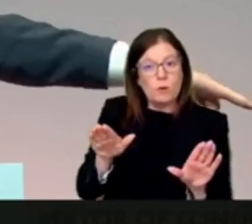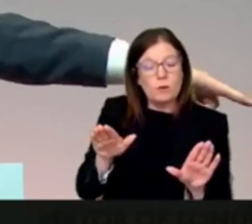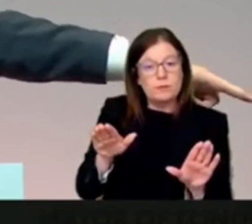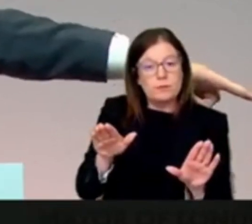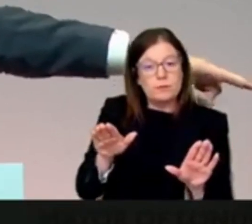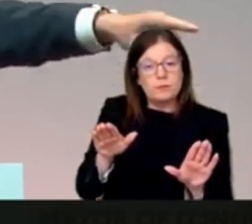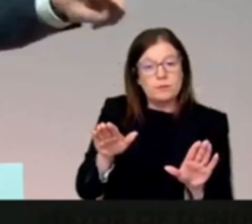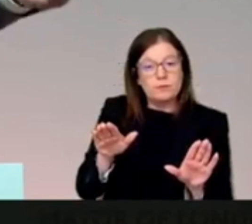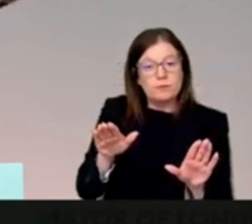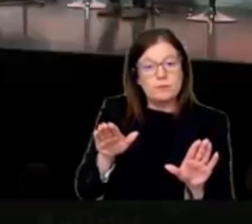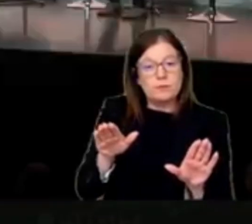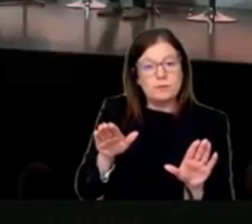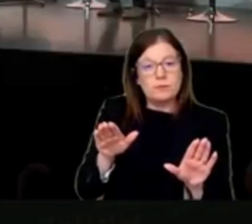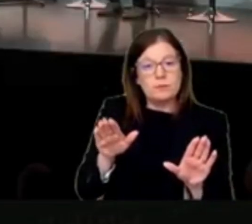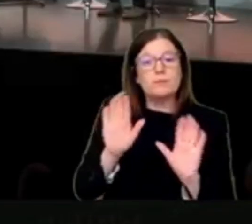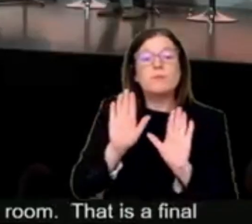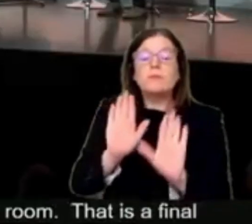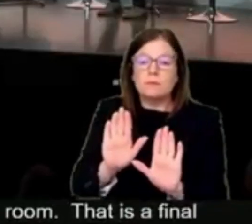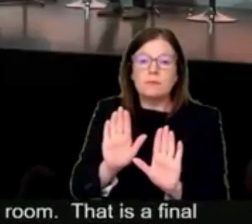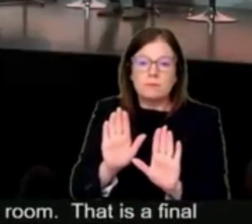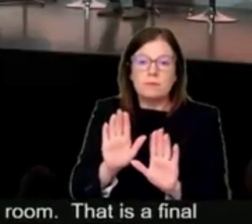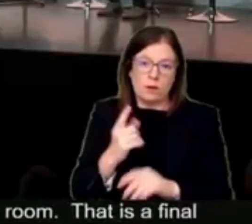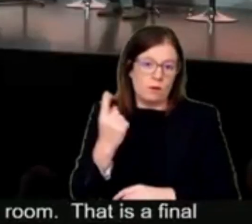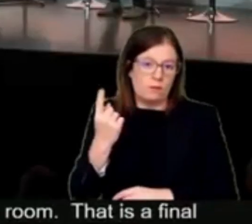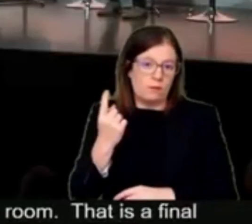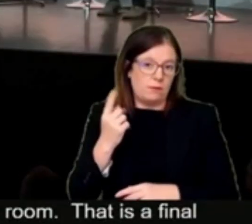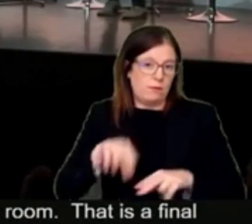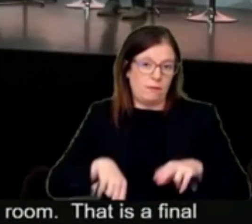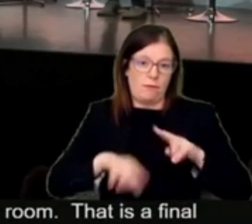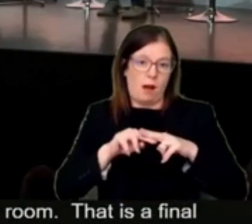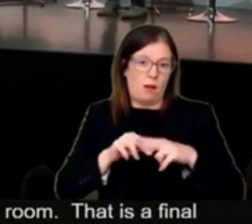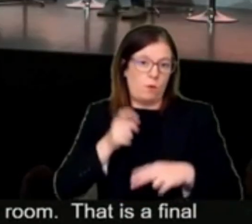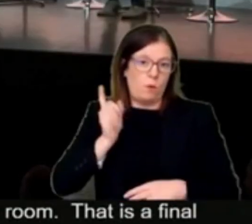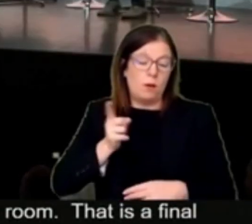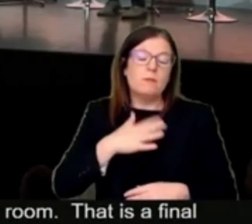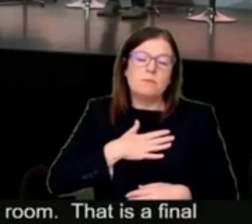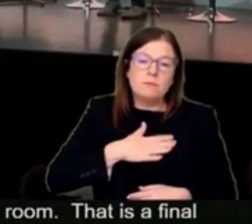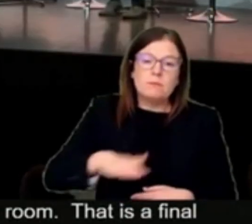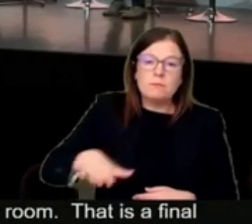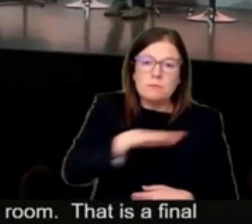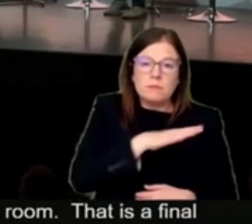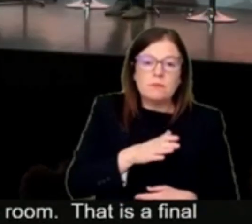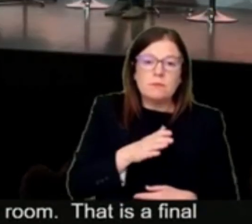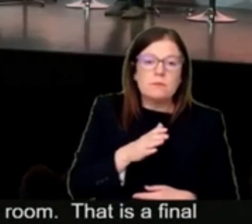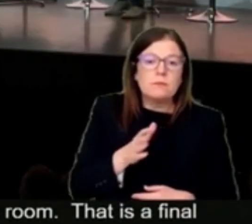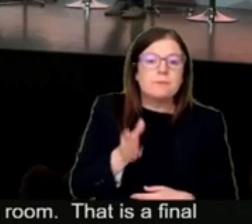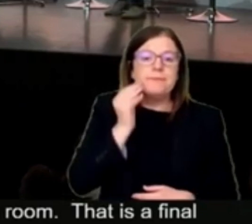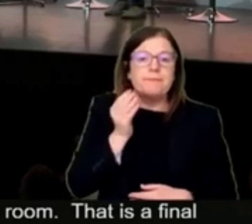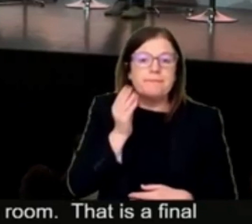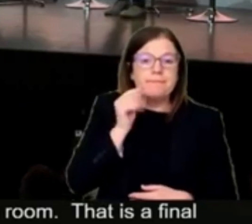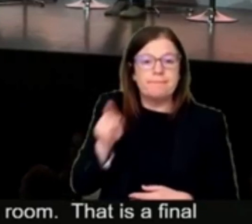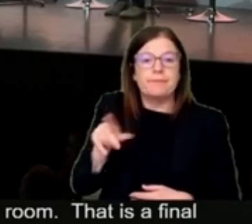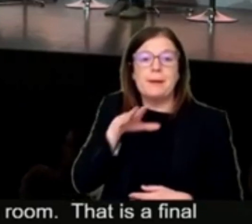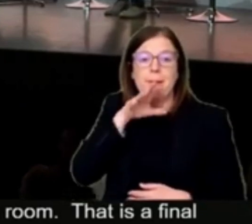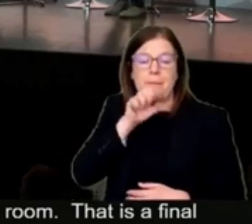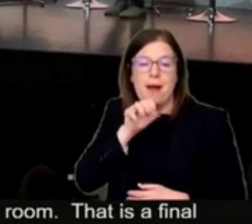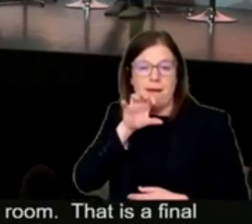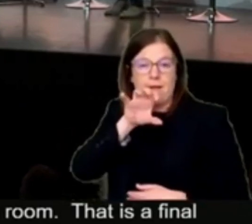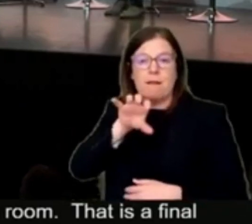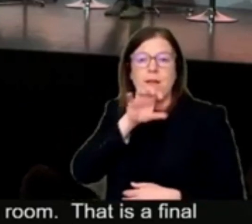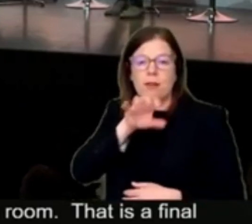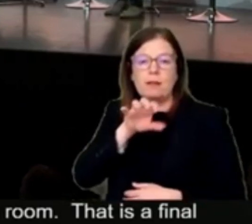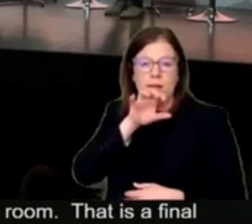That's a final warning. That's a final warning for you. My apologies to everybody listening on their radios who can't hear what the gentleman in the room is saying. Allow me